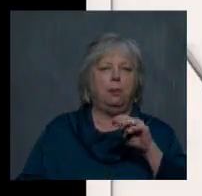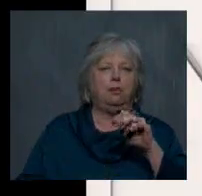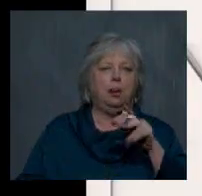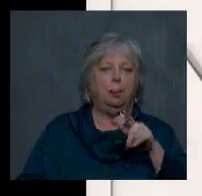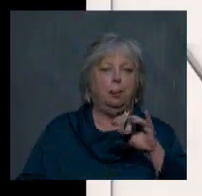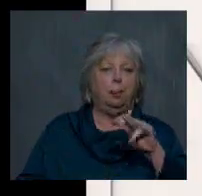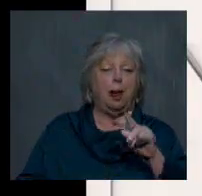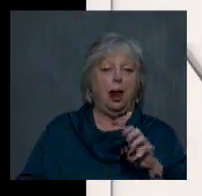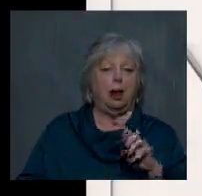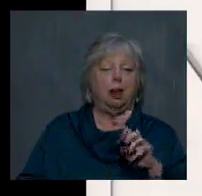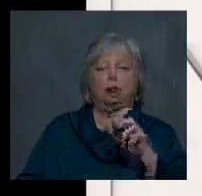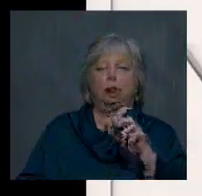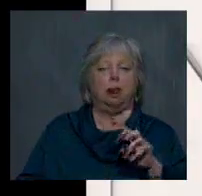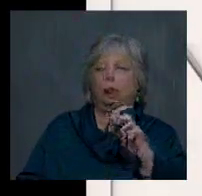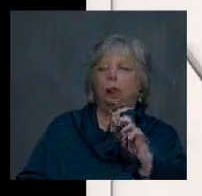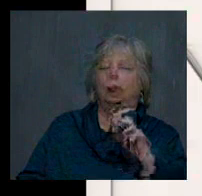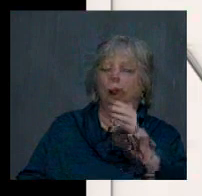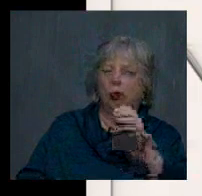Mayville Pike.